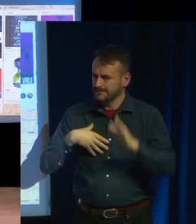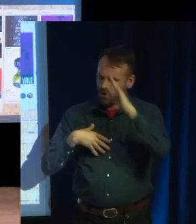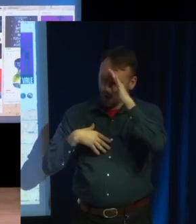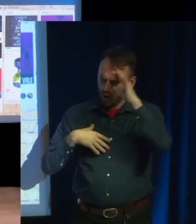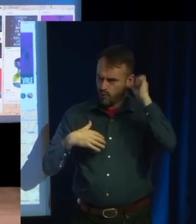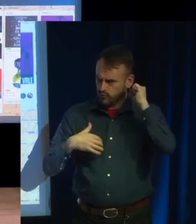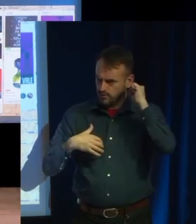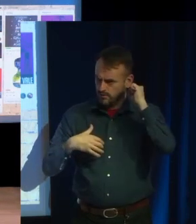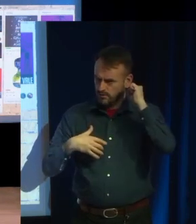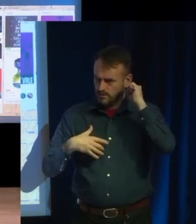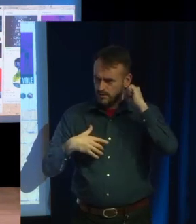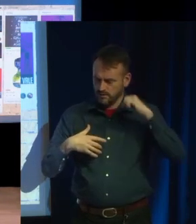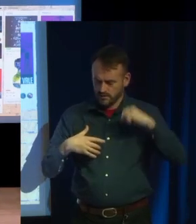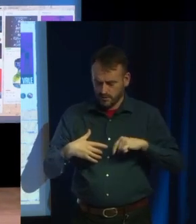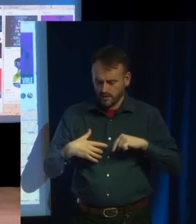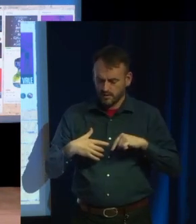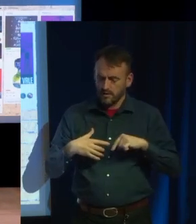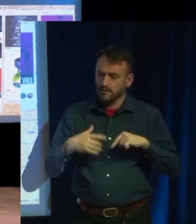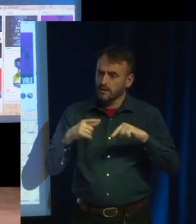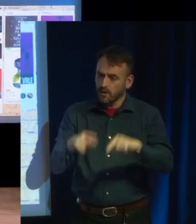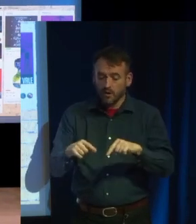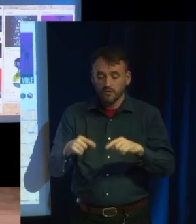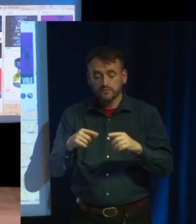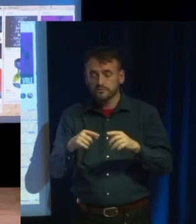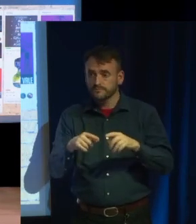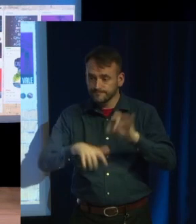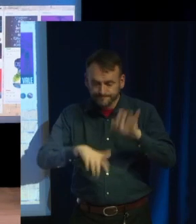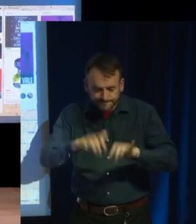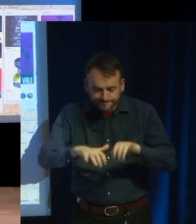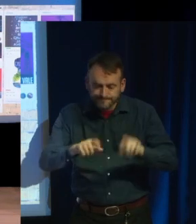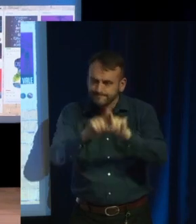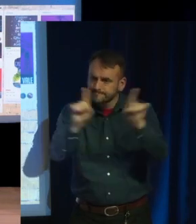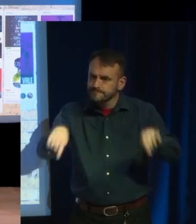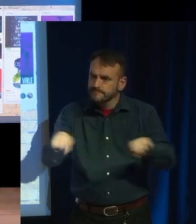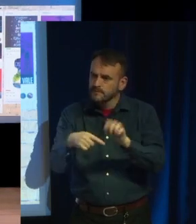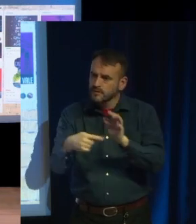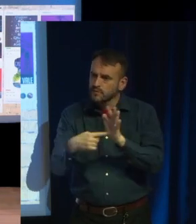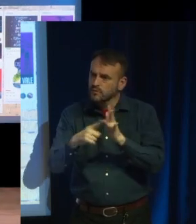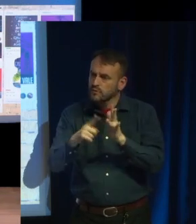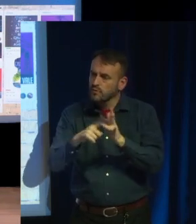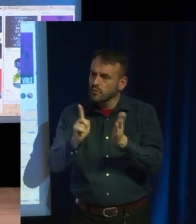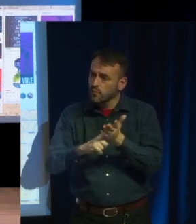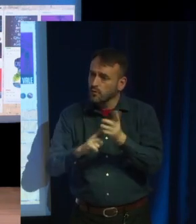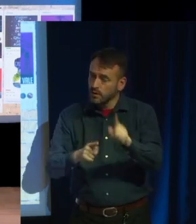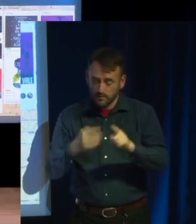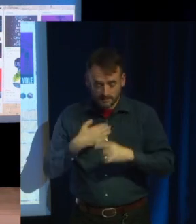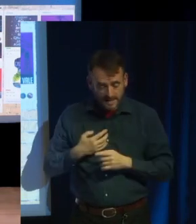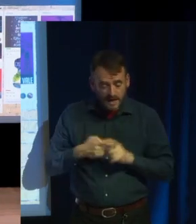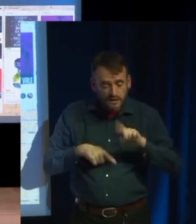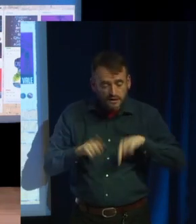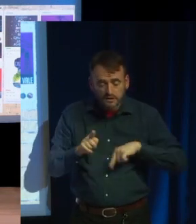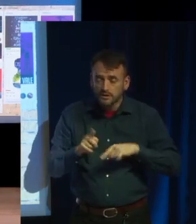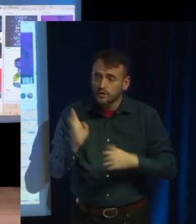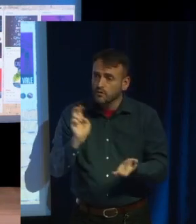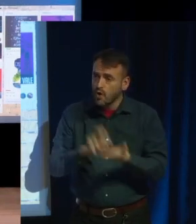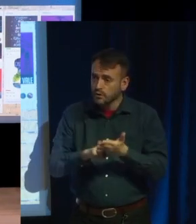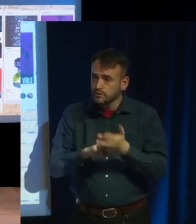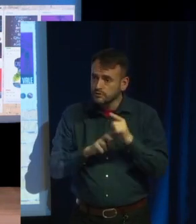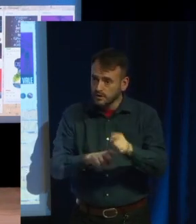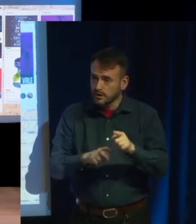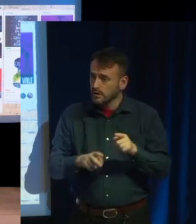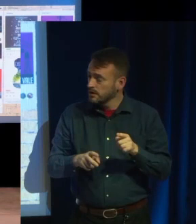writing directly into the tool, that meant that any directional note that you put in there, even if it's like between brackets, like